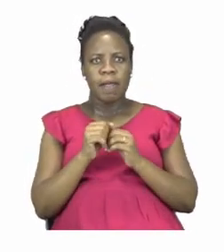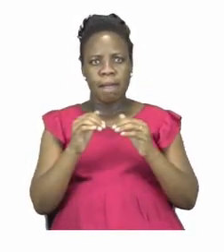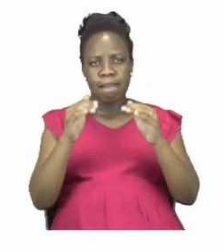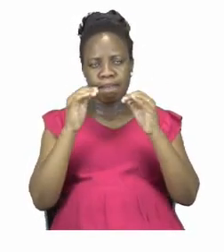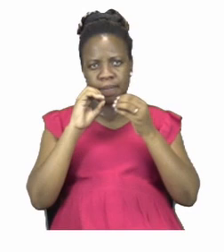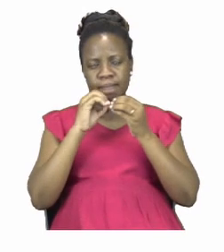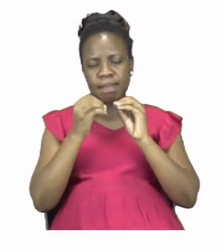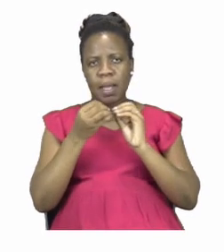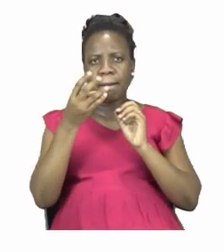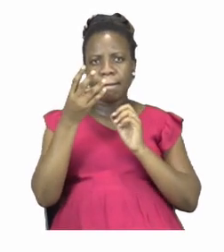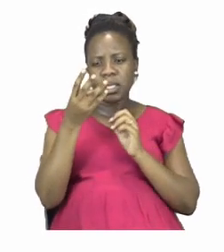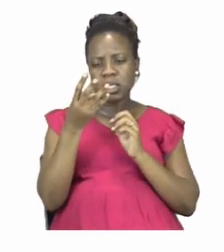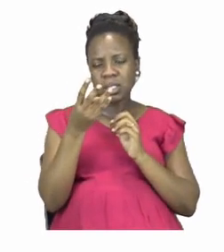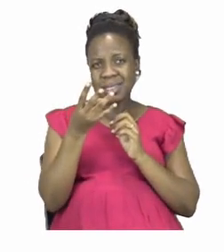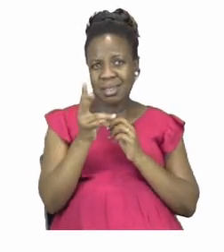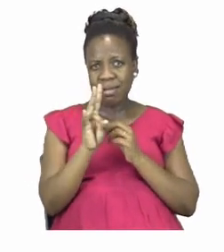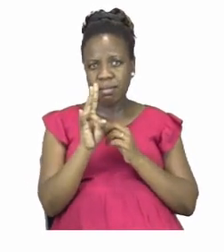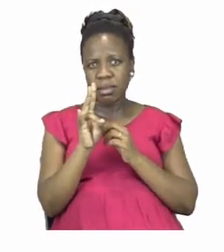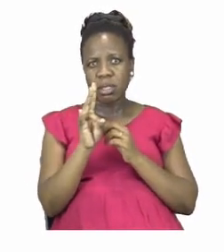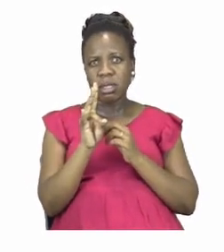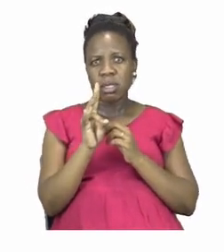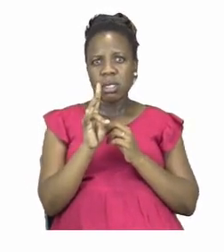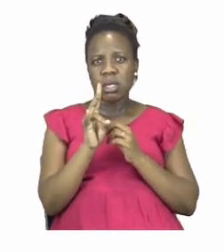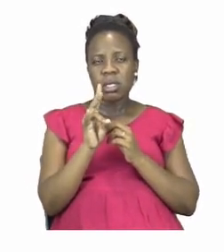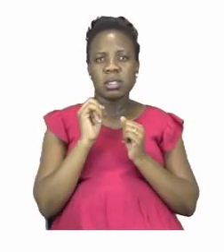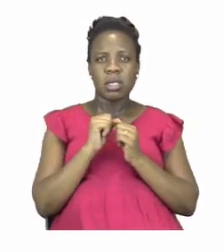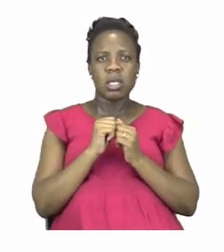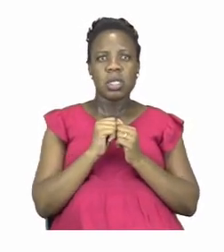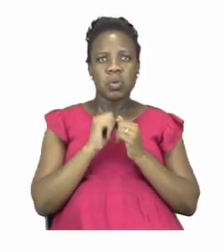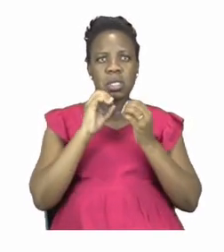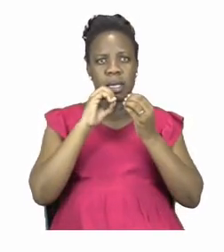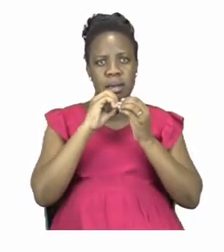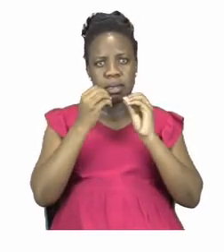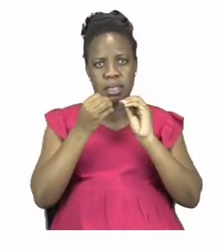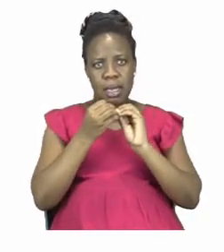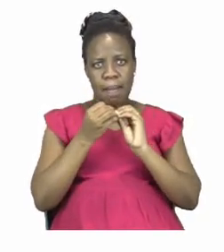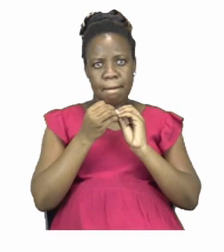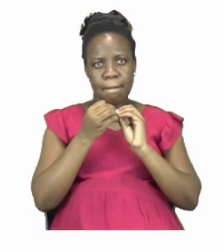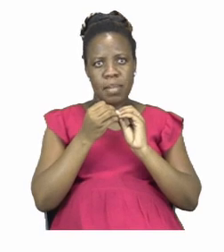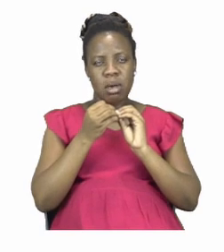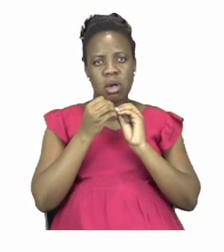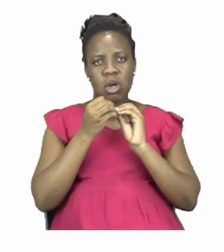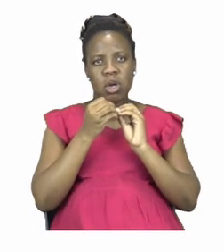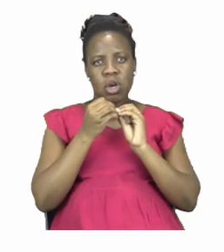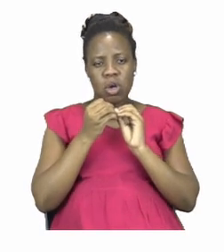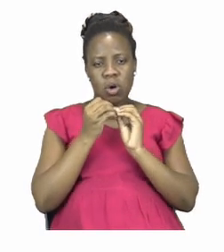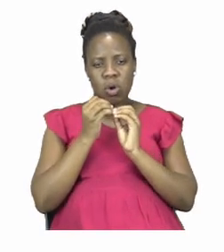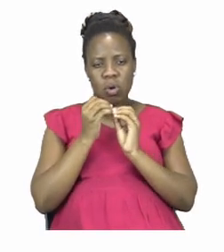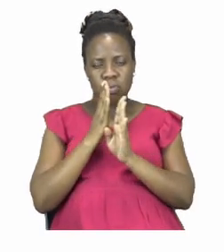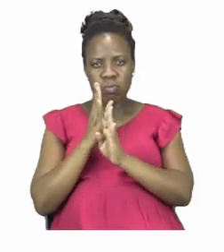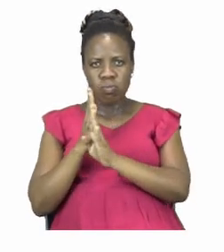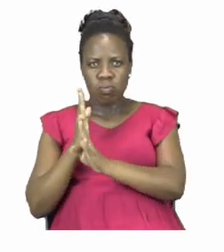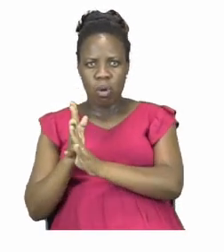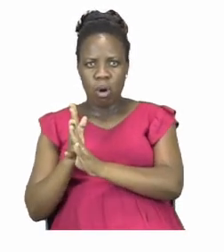try and answer all these questions. Now remember, if you have a problem, you have your graph right there.